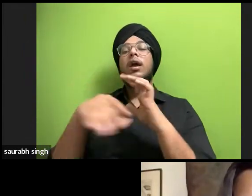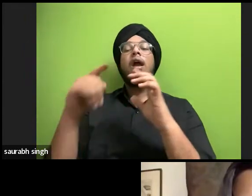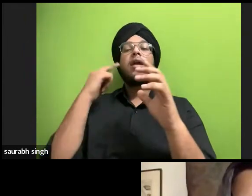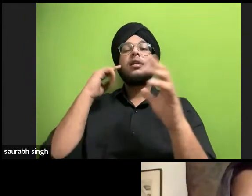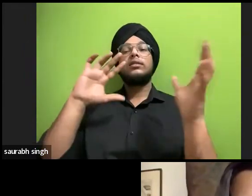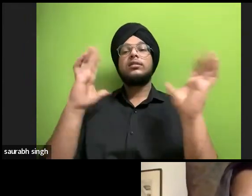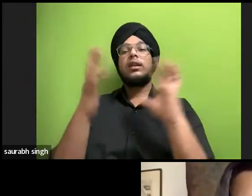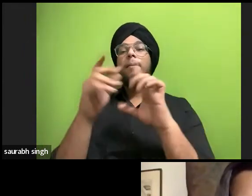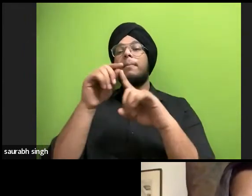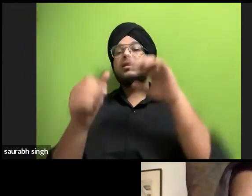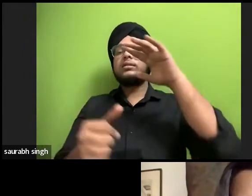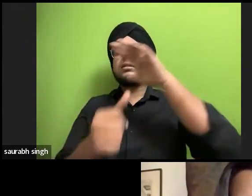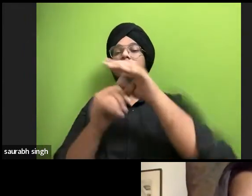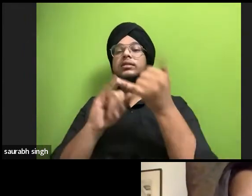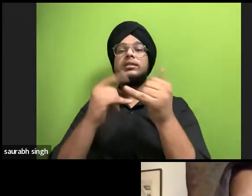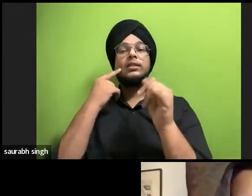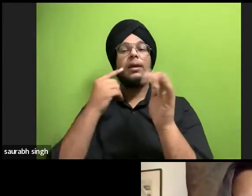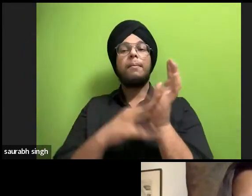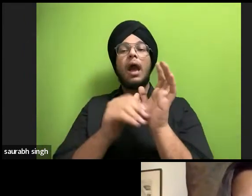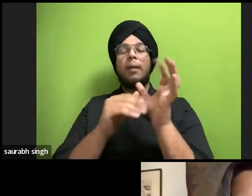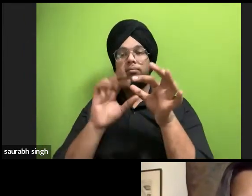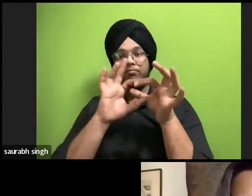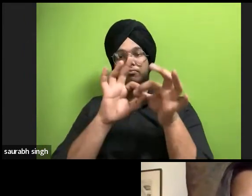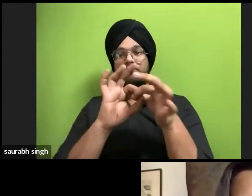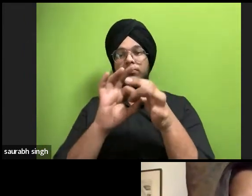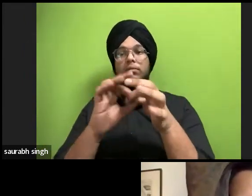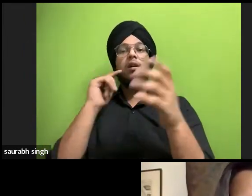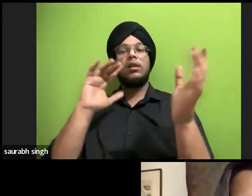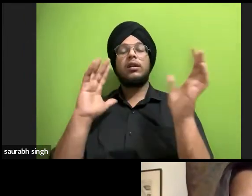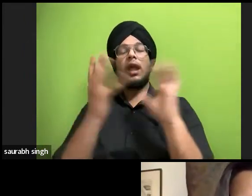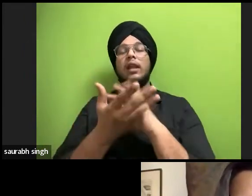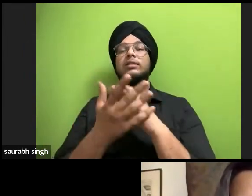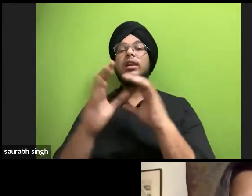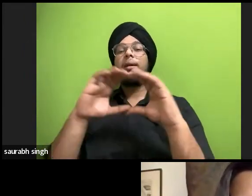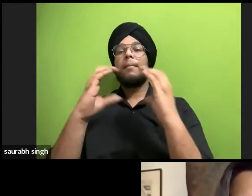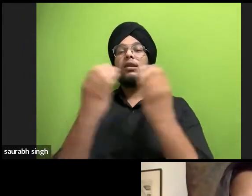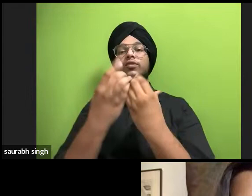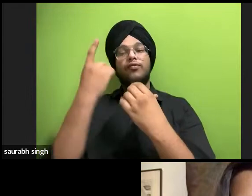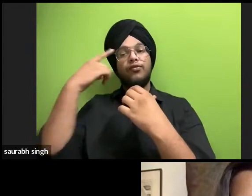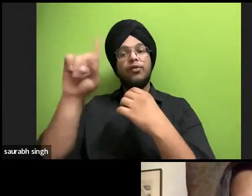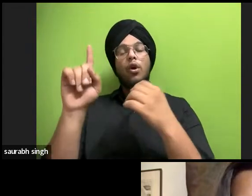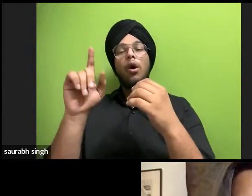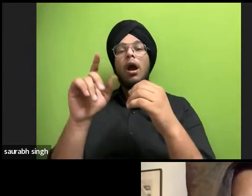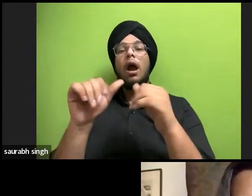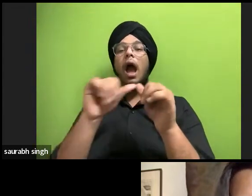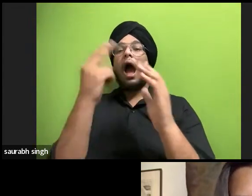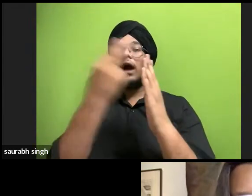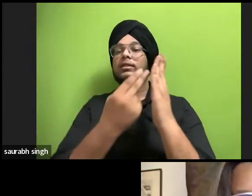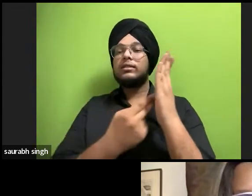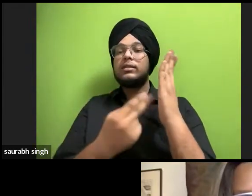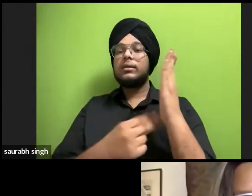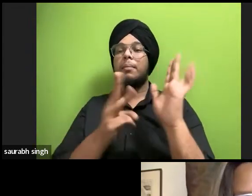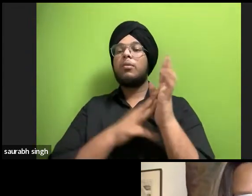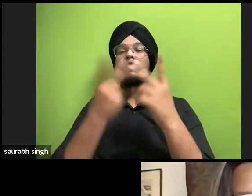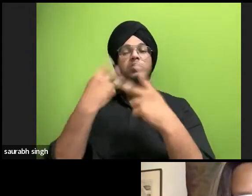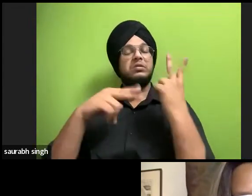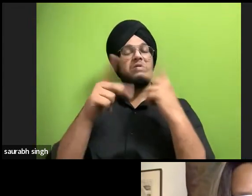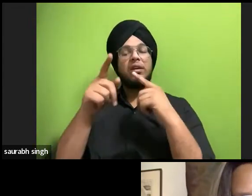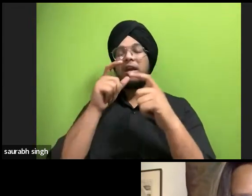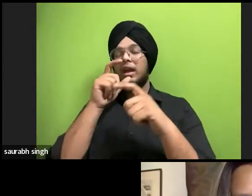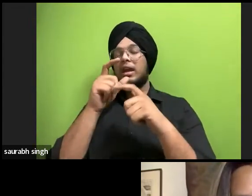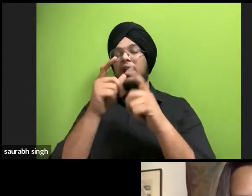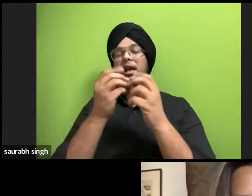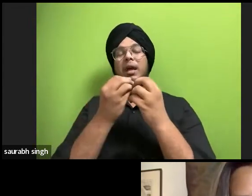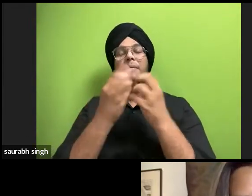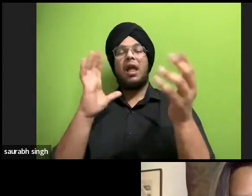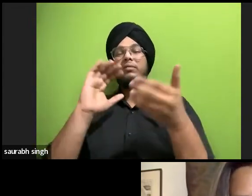president of CIMAM, the International Committee for Museum and Collections of Modern Art. She has many more accomplishments